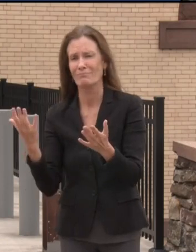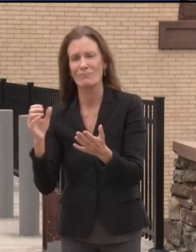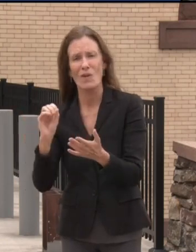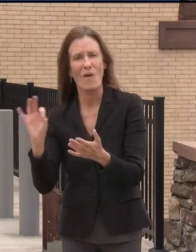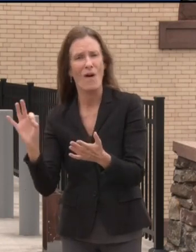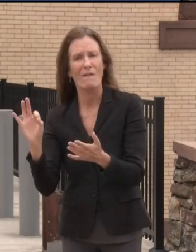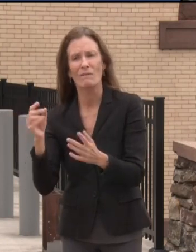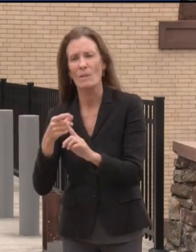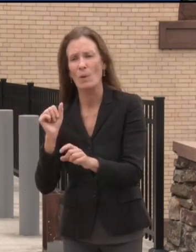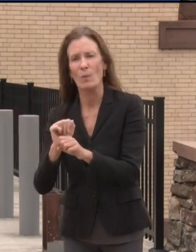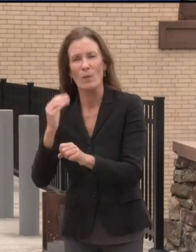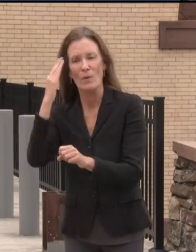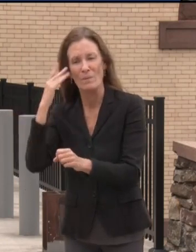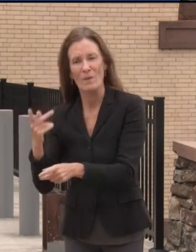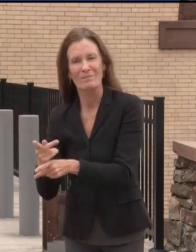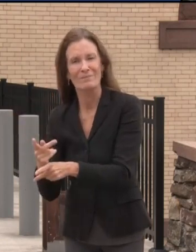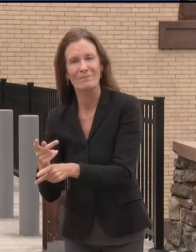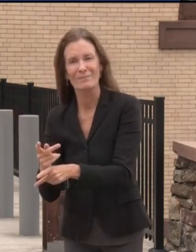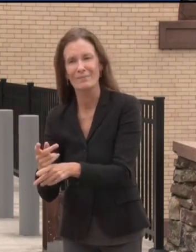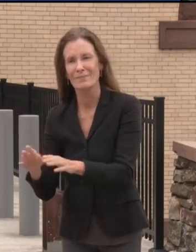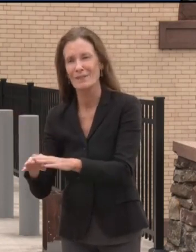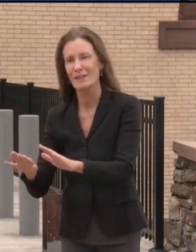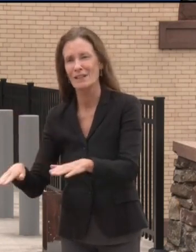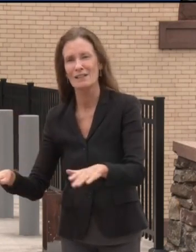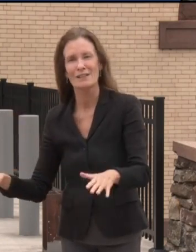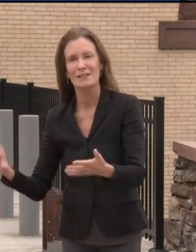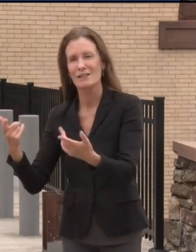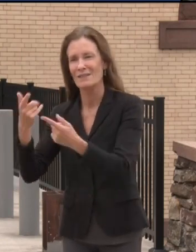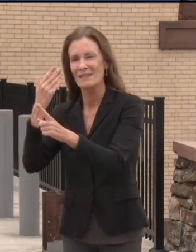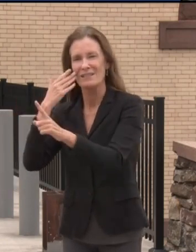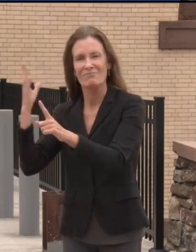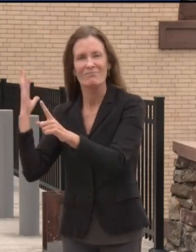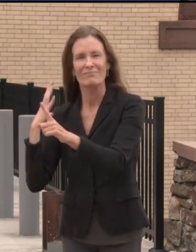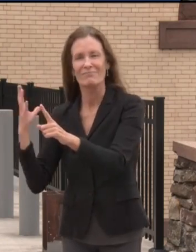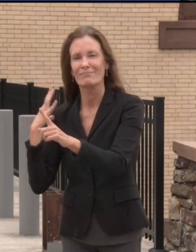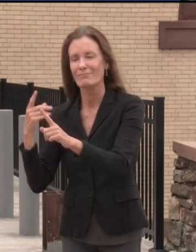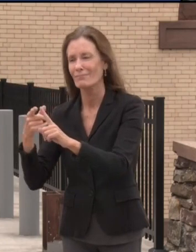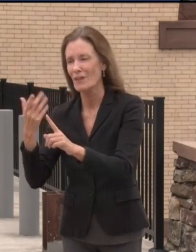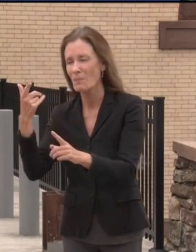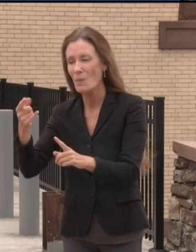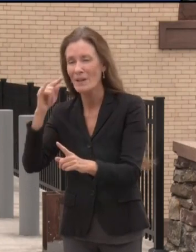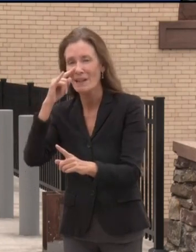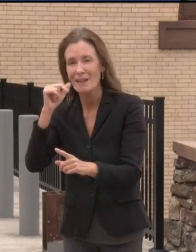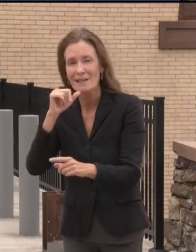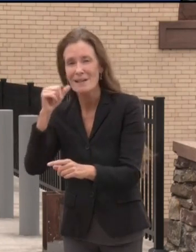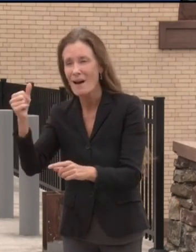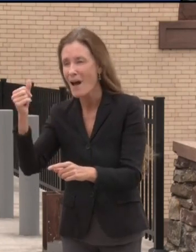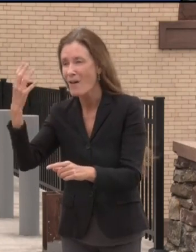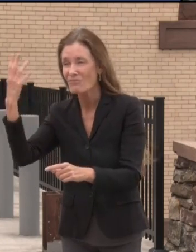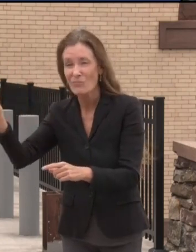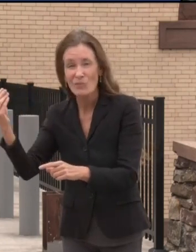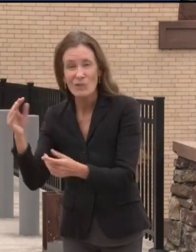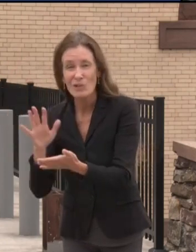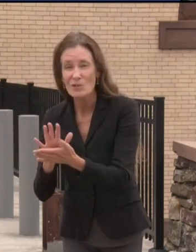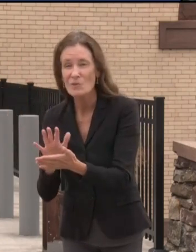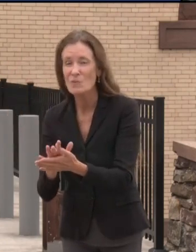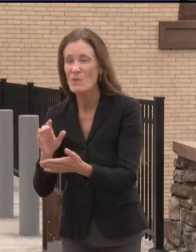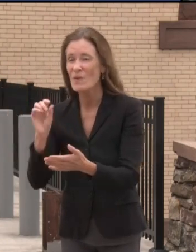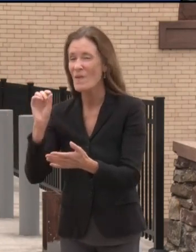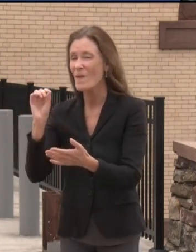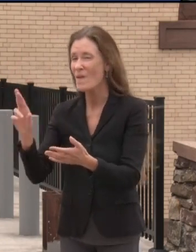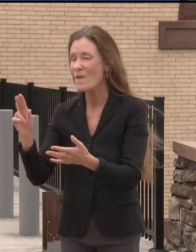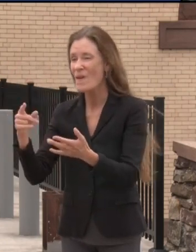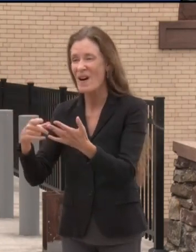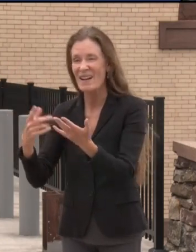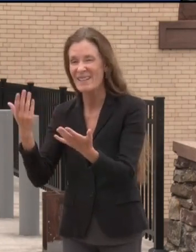obligations that a lot of workers have now, are you, like, can't, is the program that you're, that starts next month, will that really help for